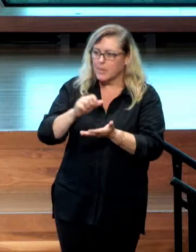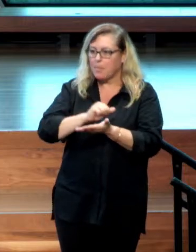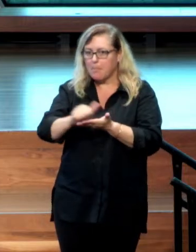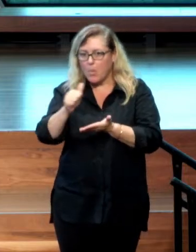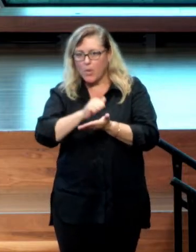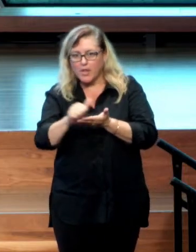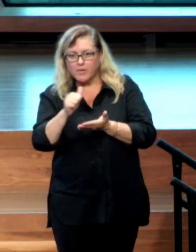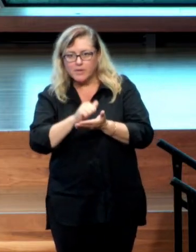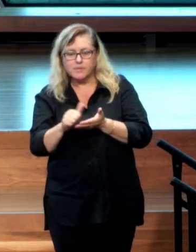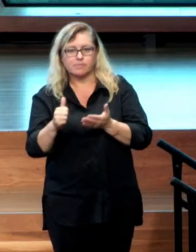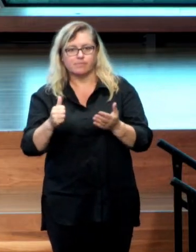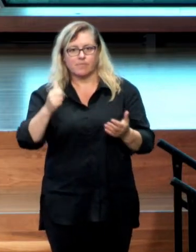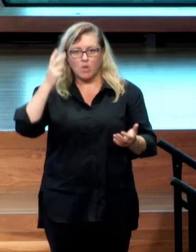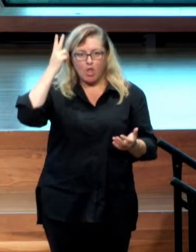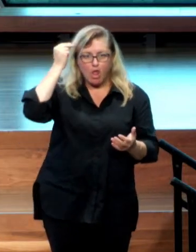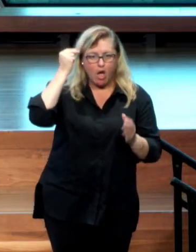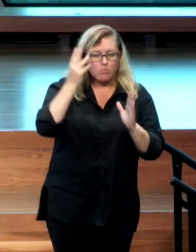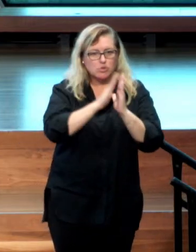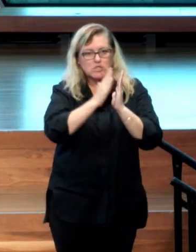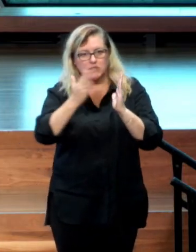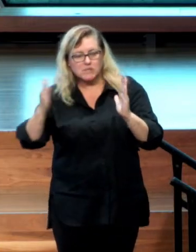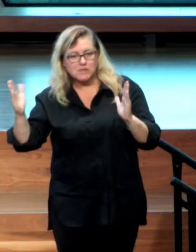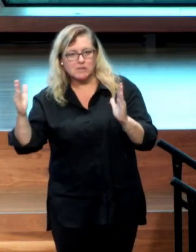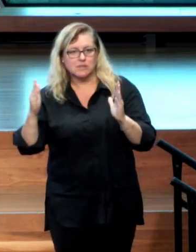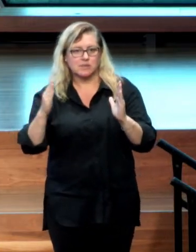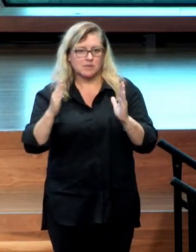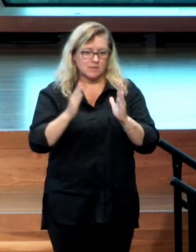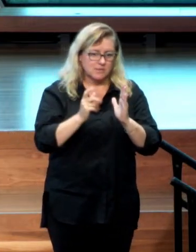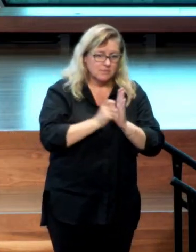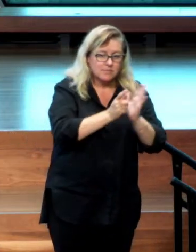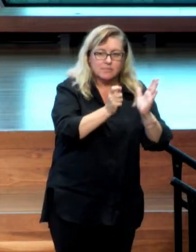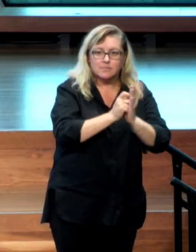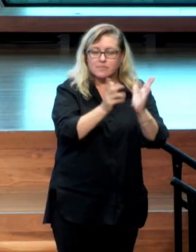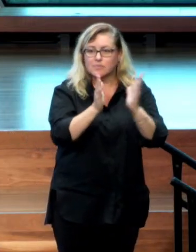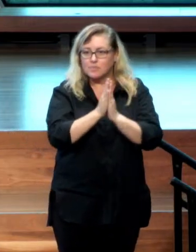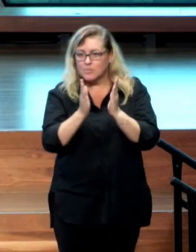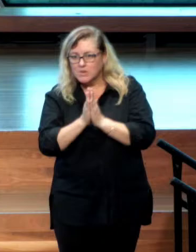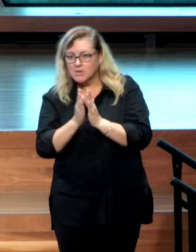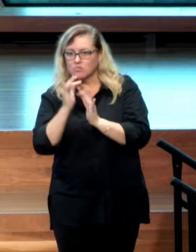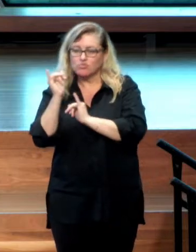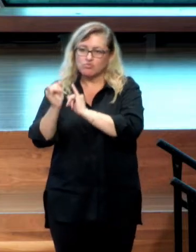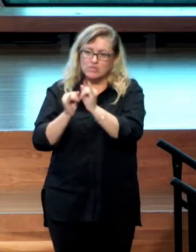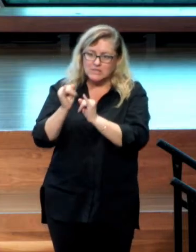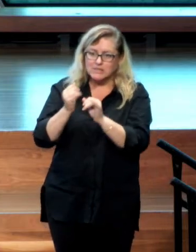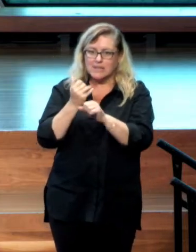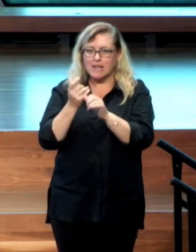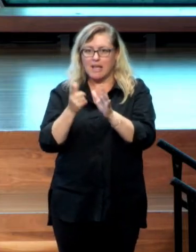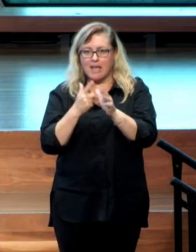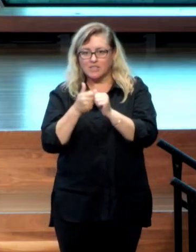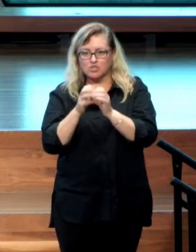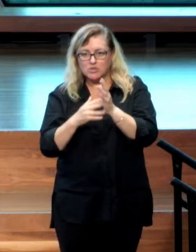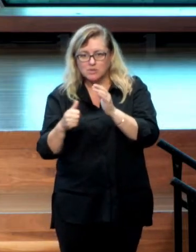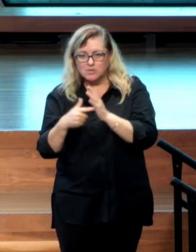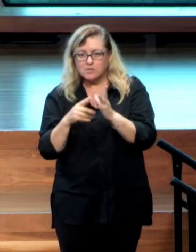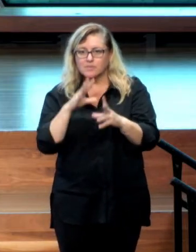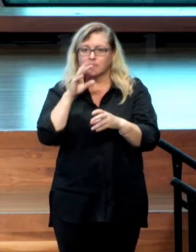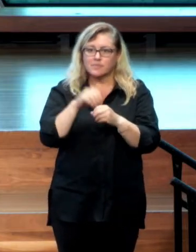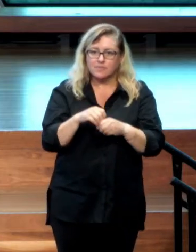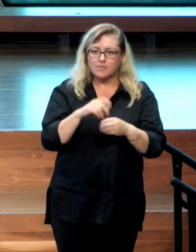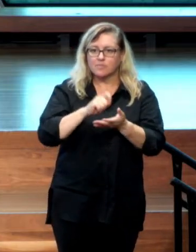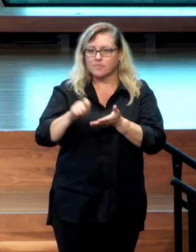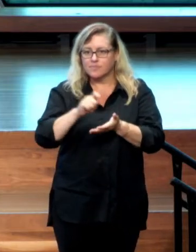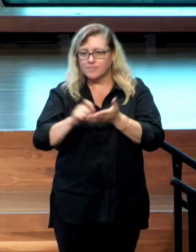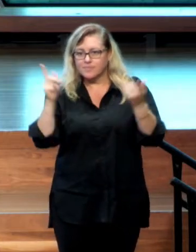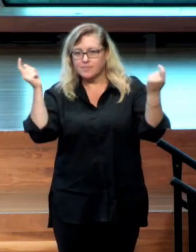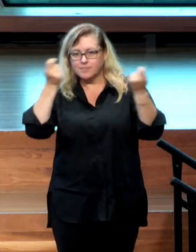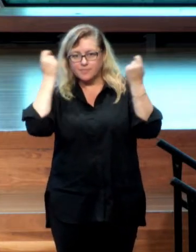publishers, librarians, booksellers, agents, critics, and those involved in writing festivals that develop, promote